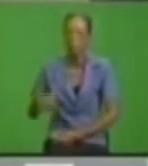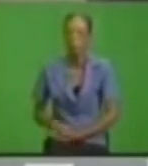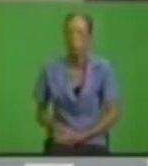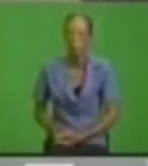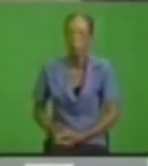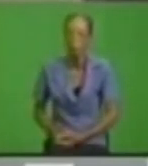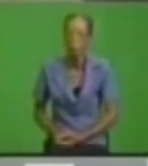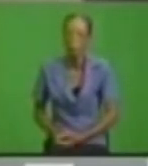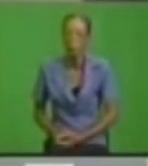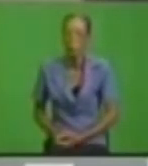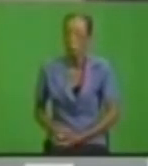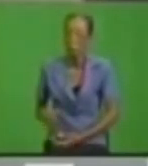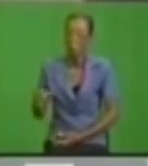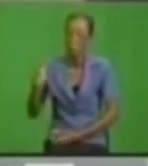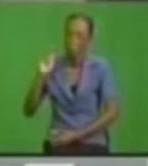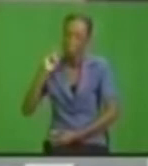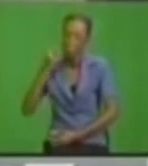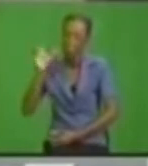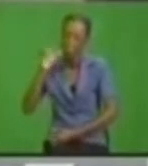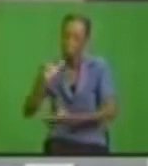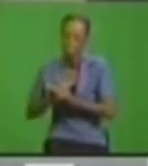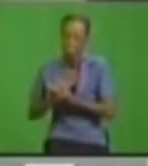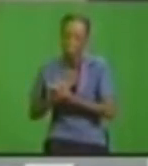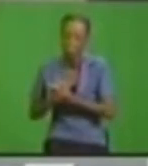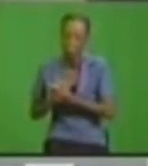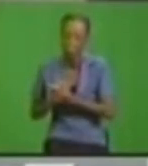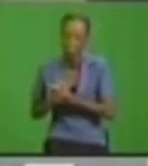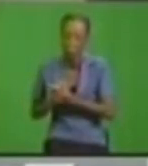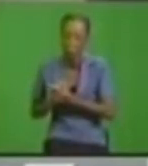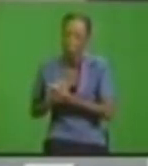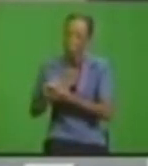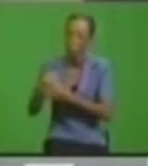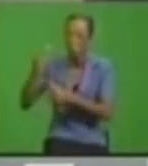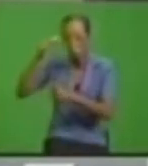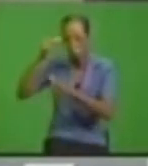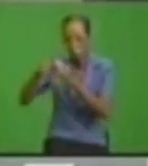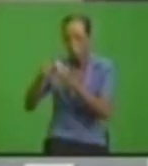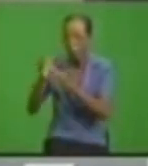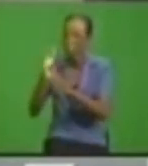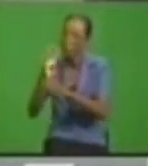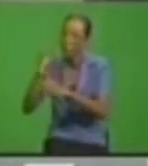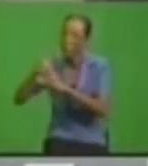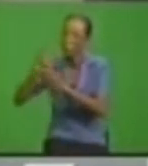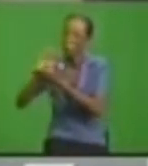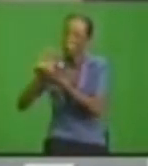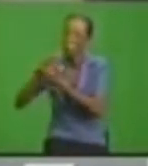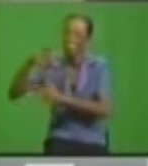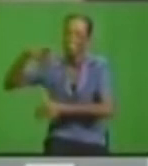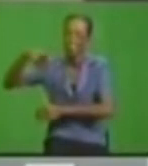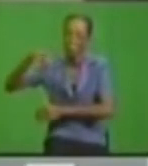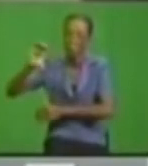life, hosted by our alma mater, Presentation College San Fernando, in the auditorium.